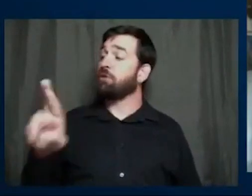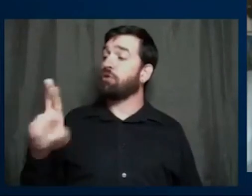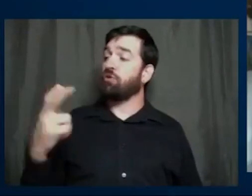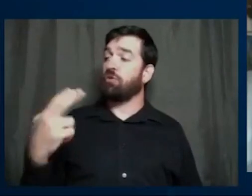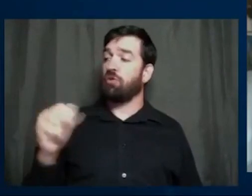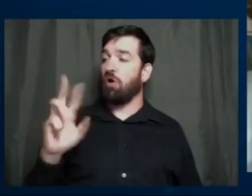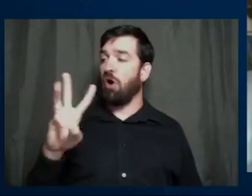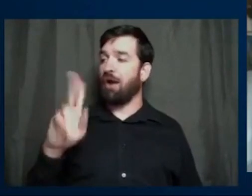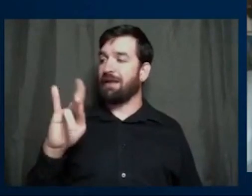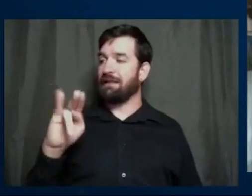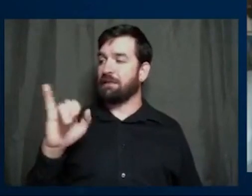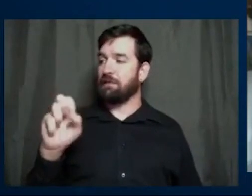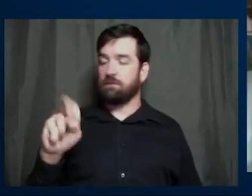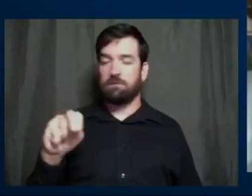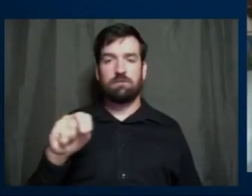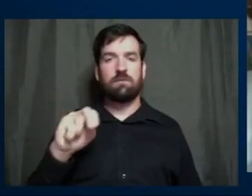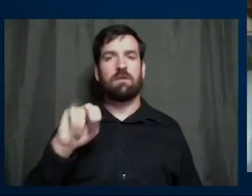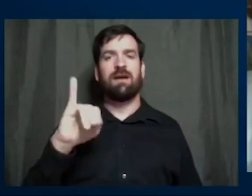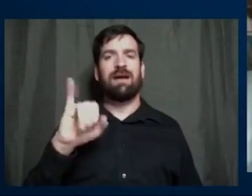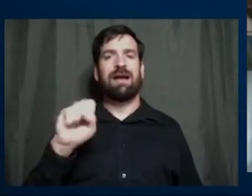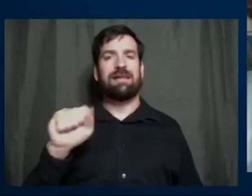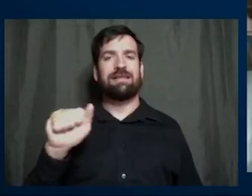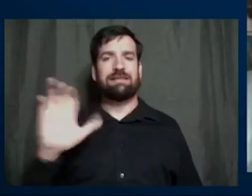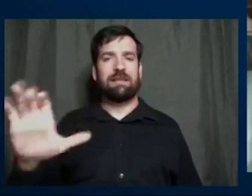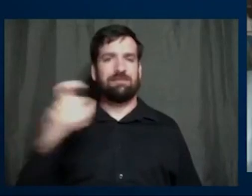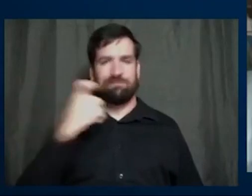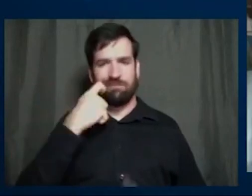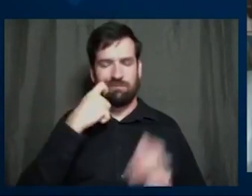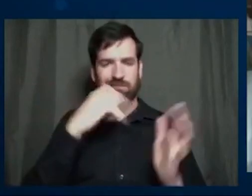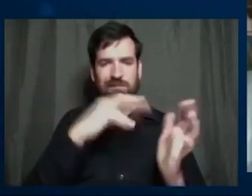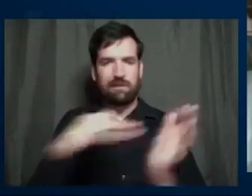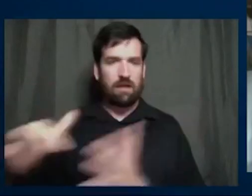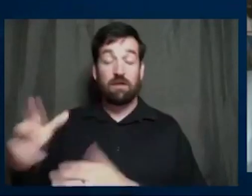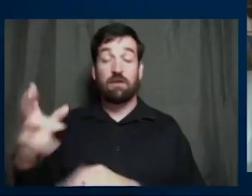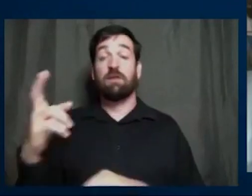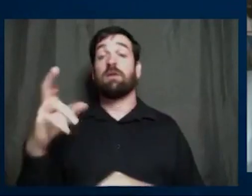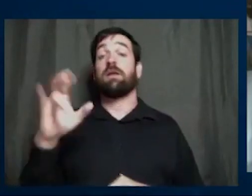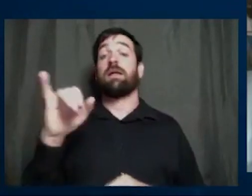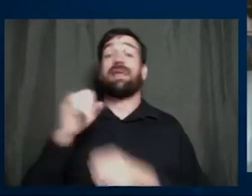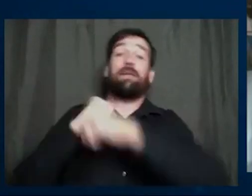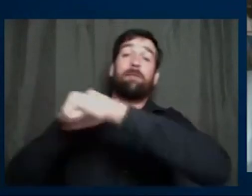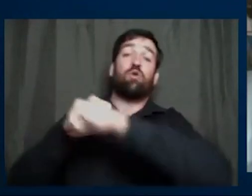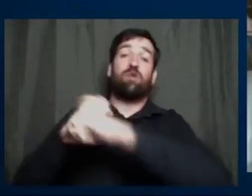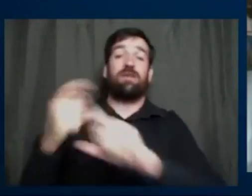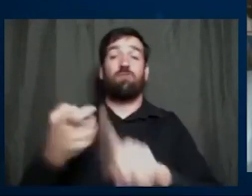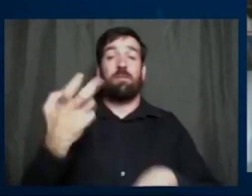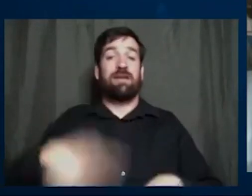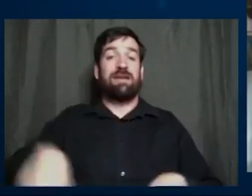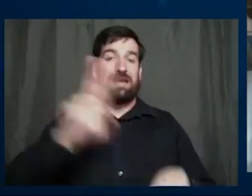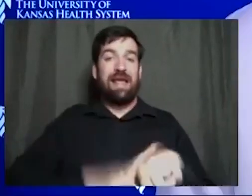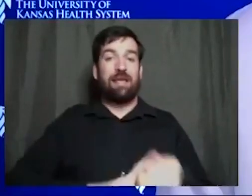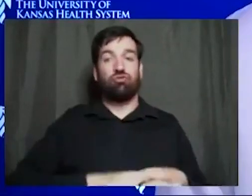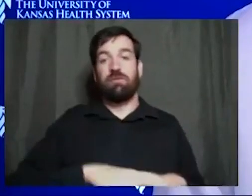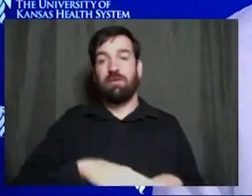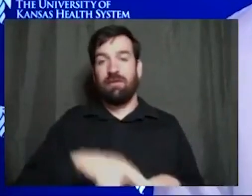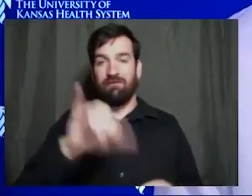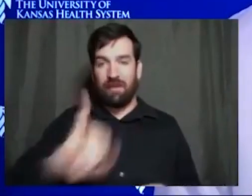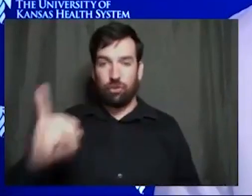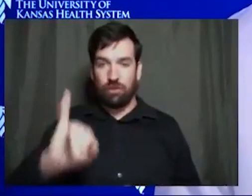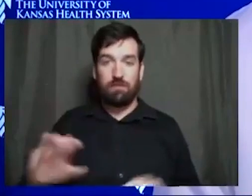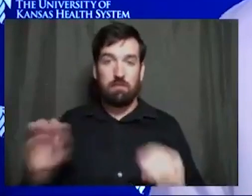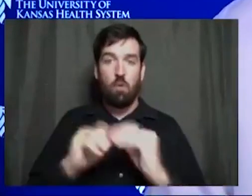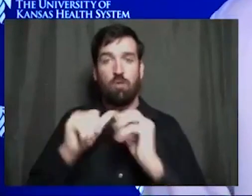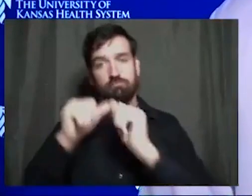do you make of a recent study that said immunity from natural infection was more durable than vaccine? Yeah, there's